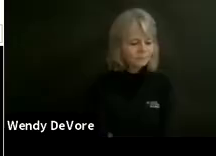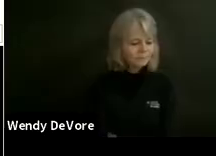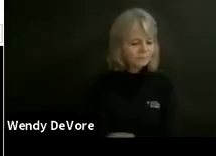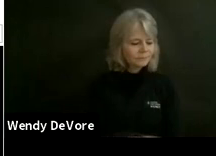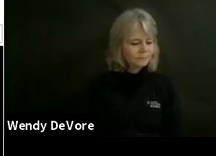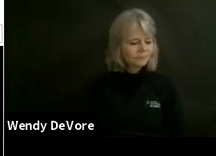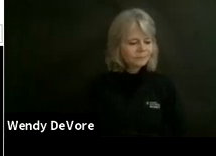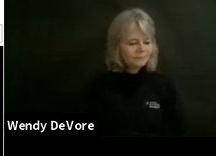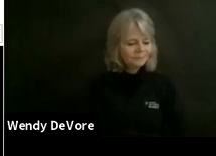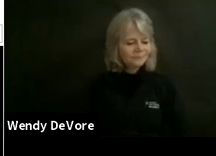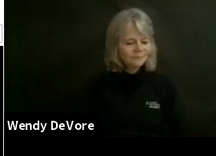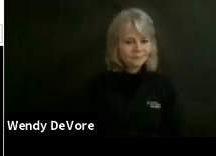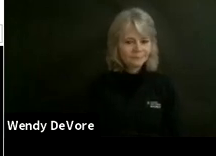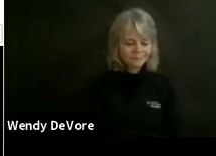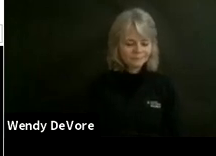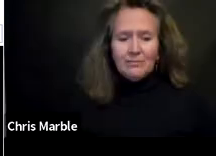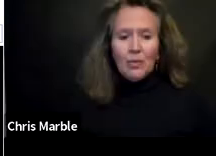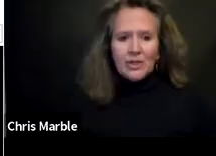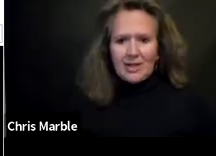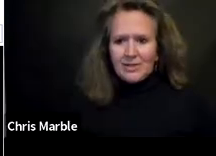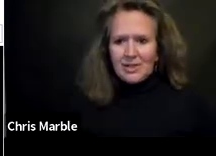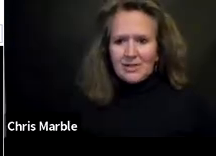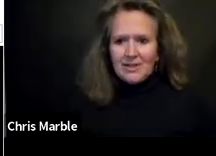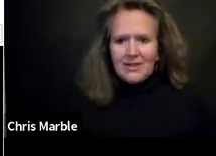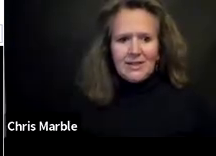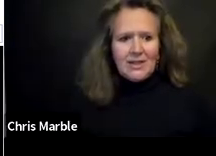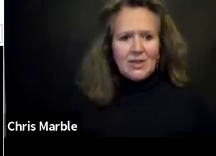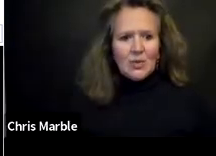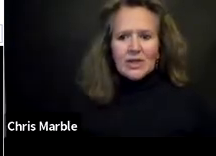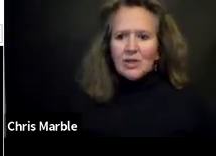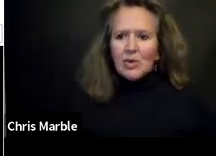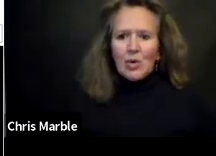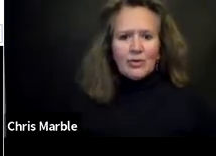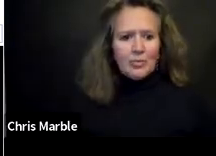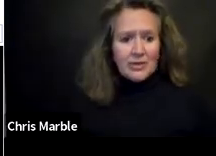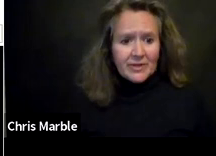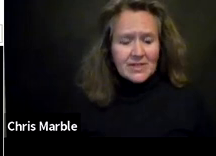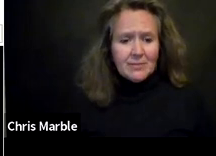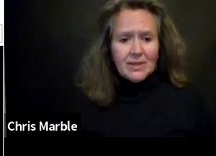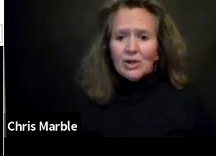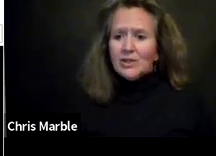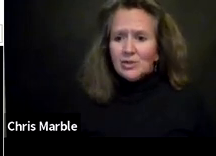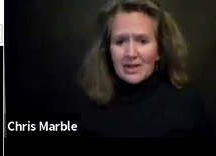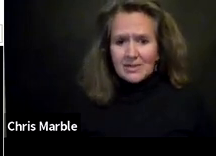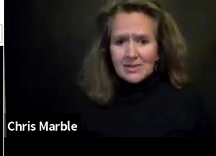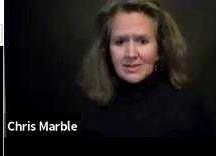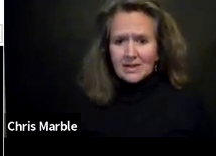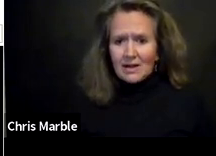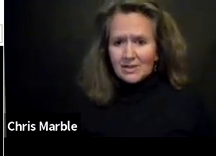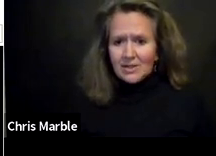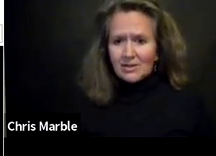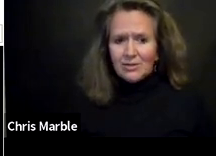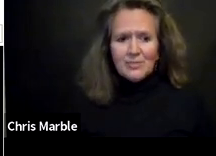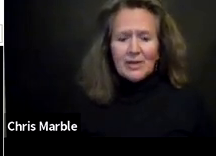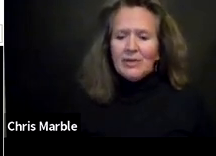But when you have a hearing loss, makes it even more challenging. We're going to go over briefly some of the current trends and